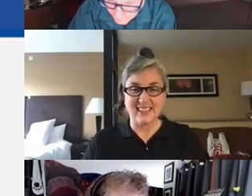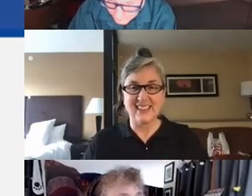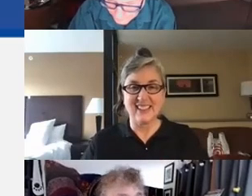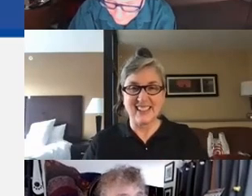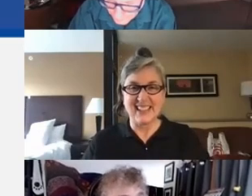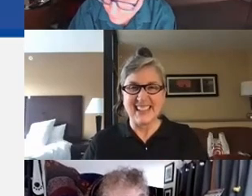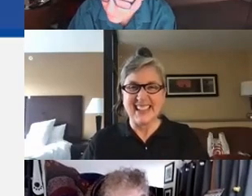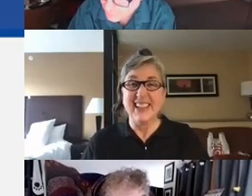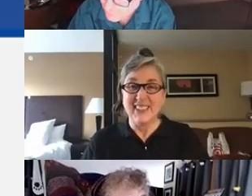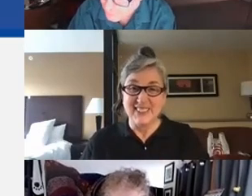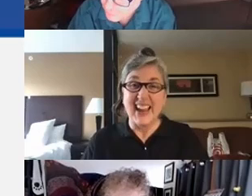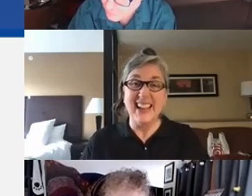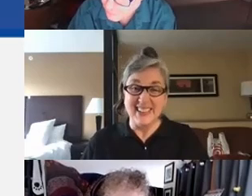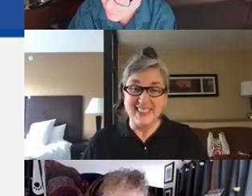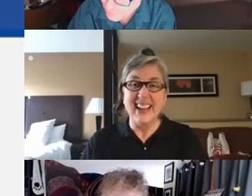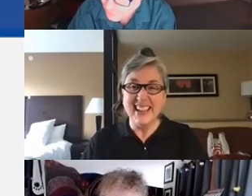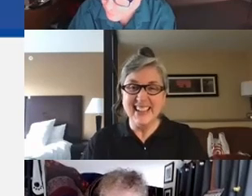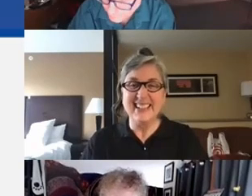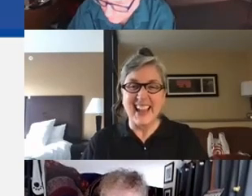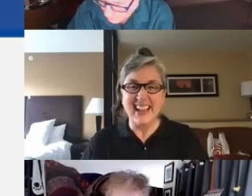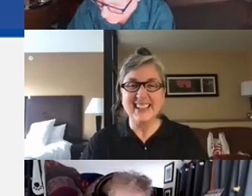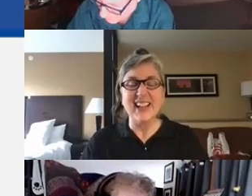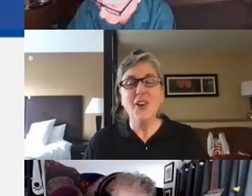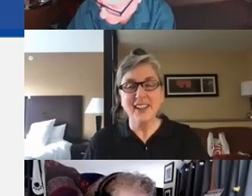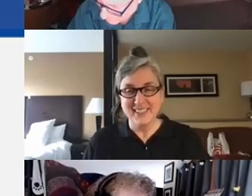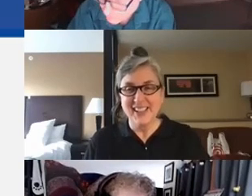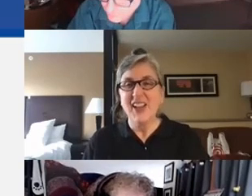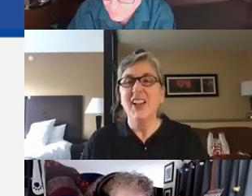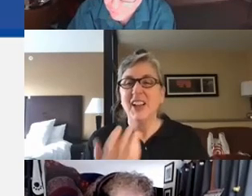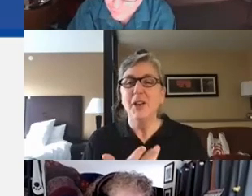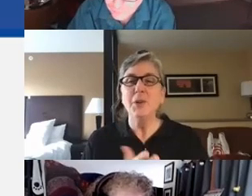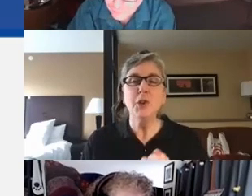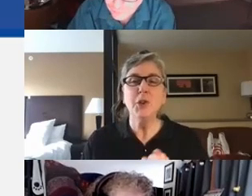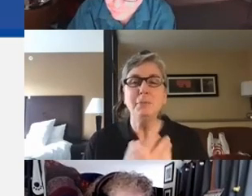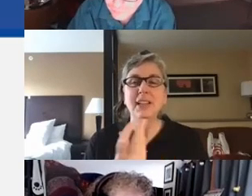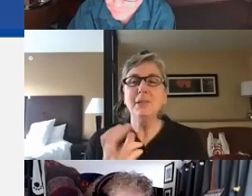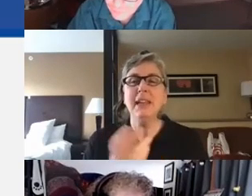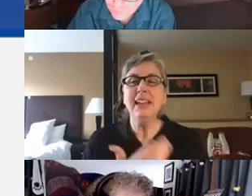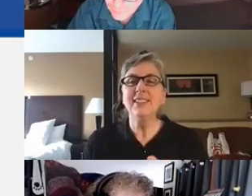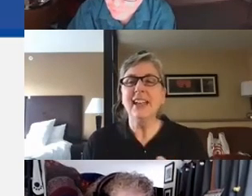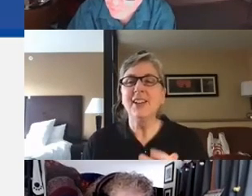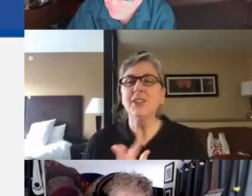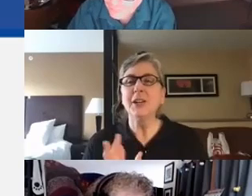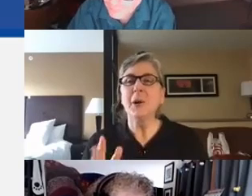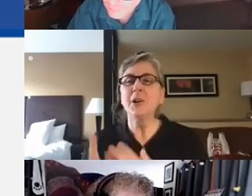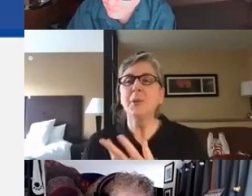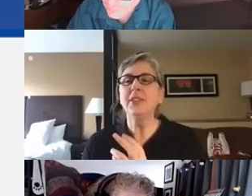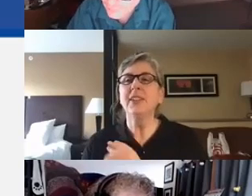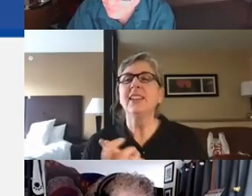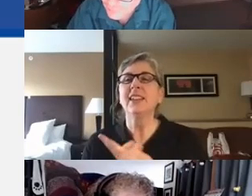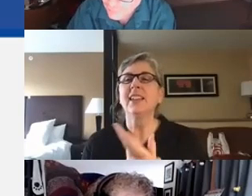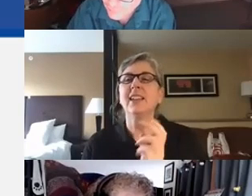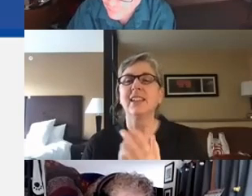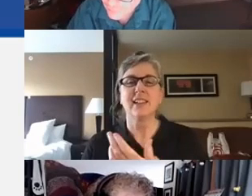Temple University there. Right, We exactly. all wish Okay. there was a Temple. It was you University. and Billy meeting? Is that who you said you're partnering Yeah, with?